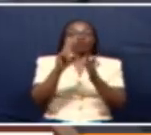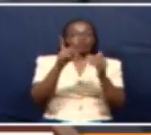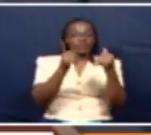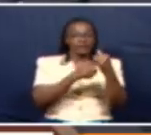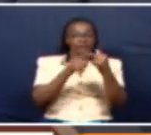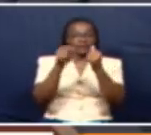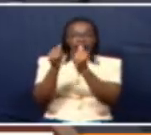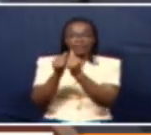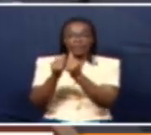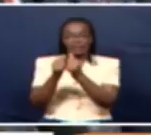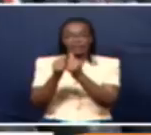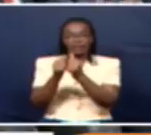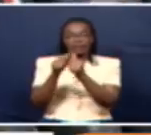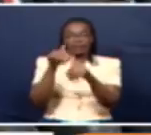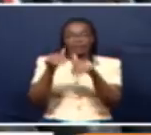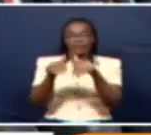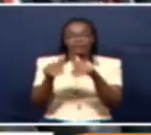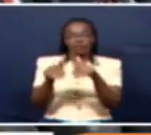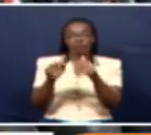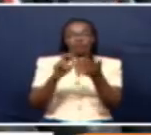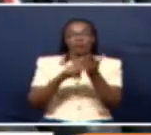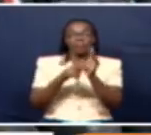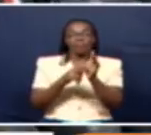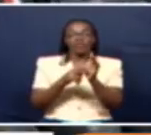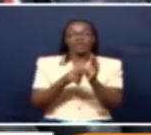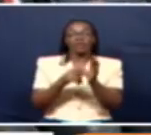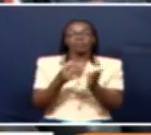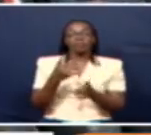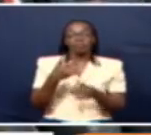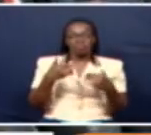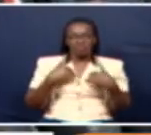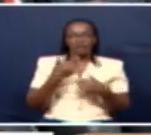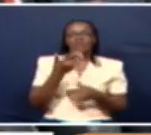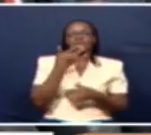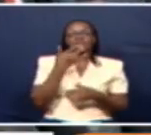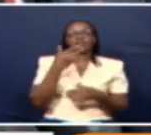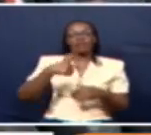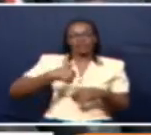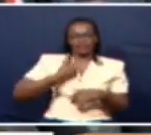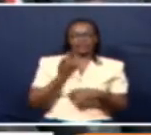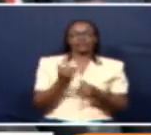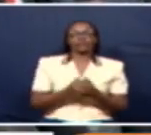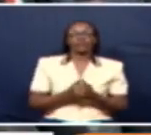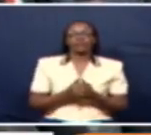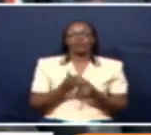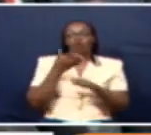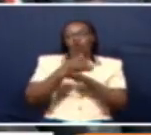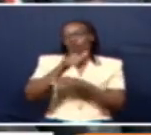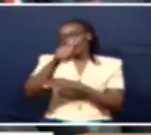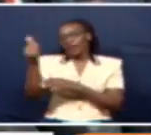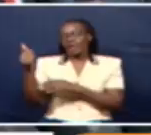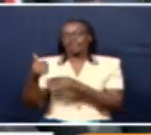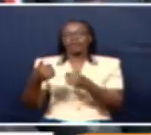election was to privilege myself over the other competitors.